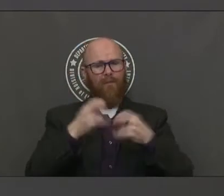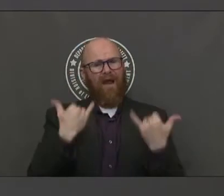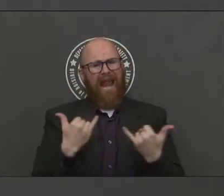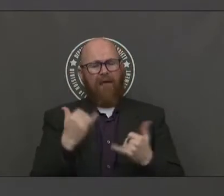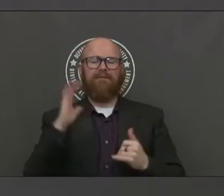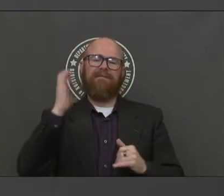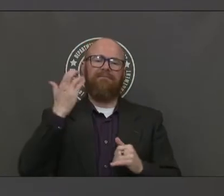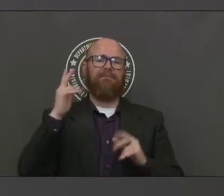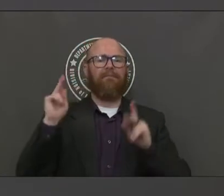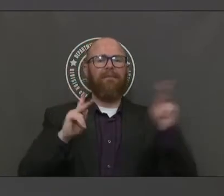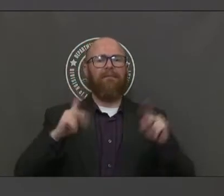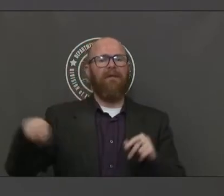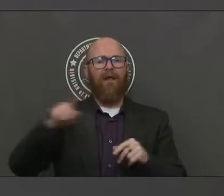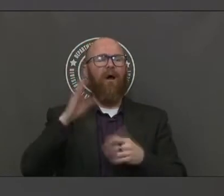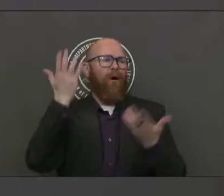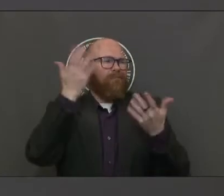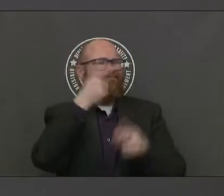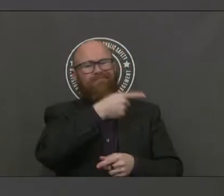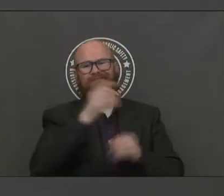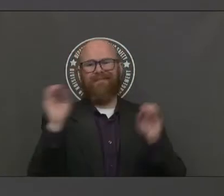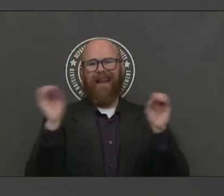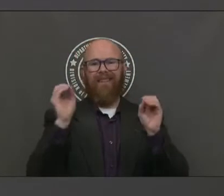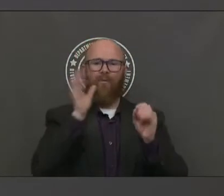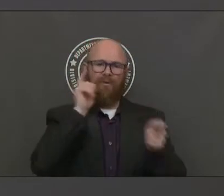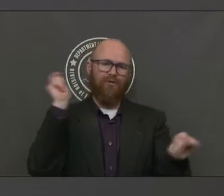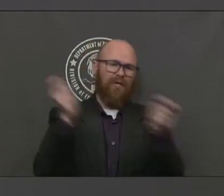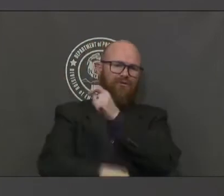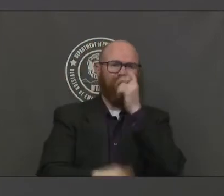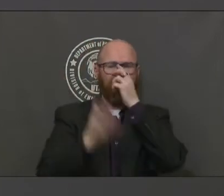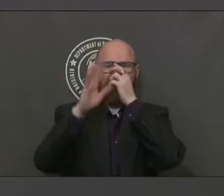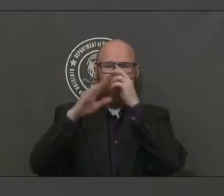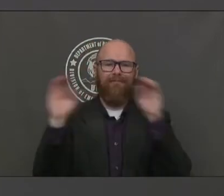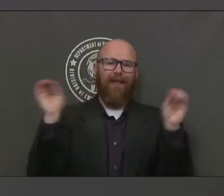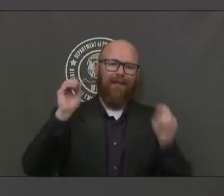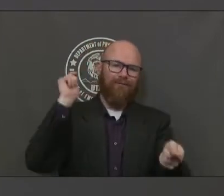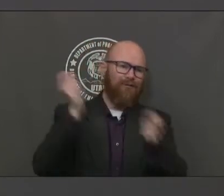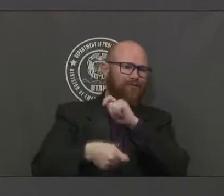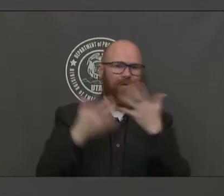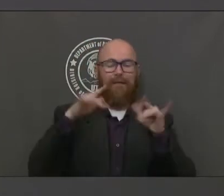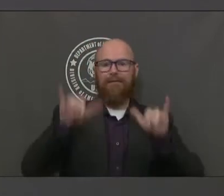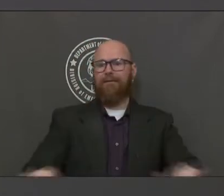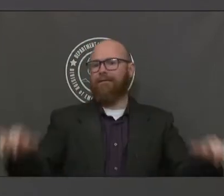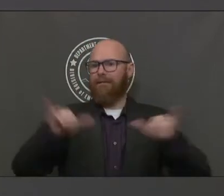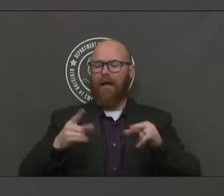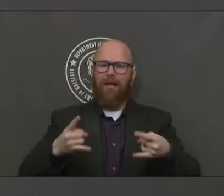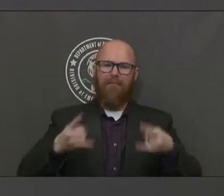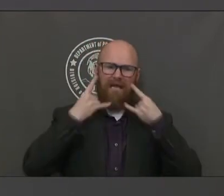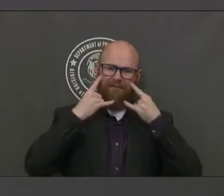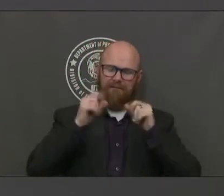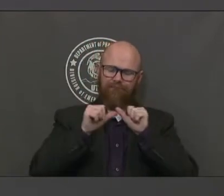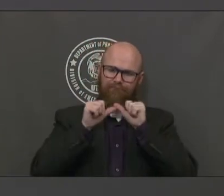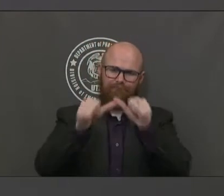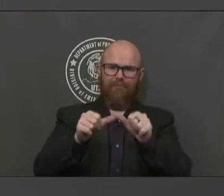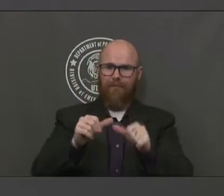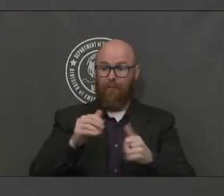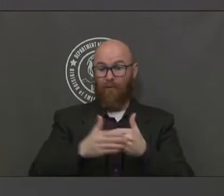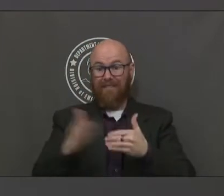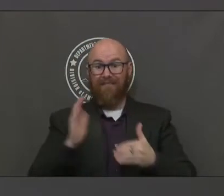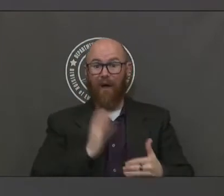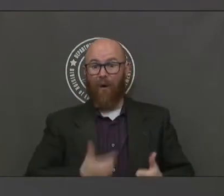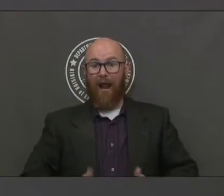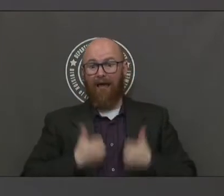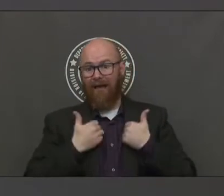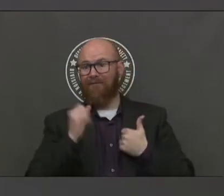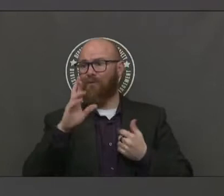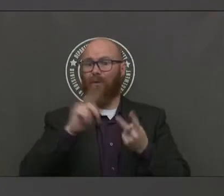hear that nothing's going to change. I don't want people to hear that we're not going to be able to get back to normal, that even if you